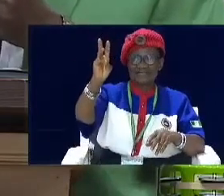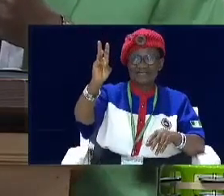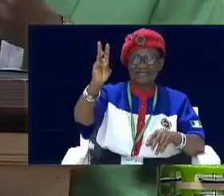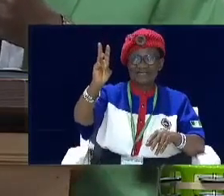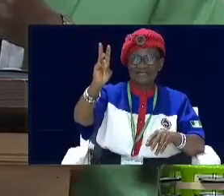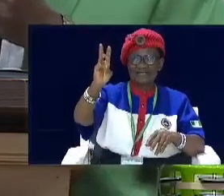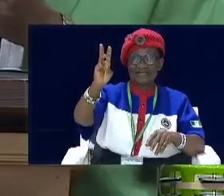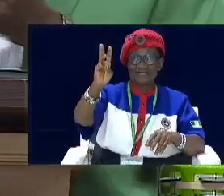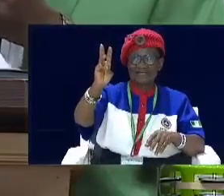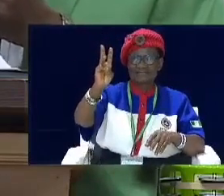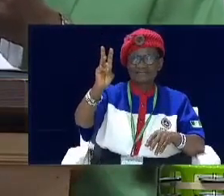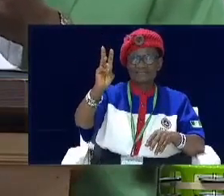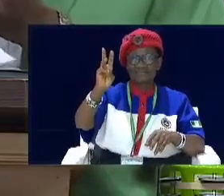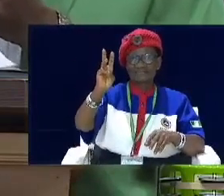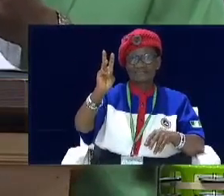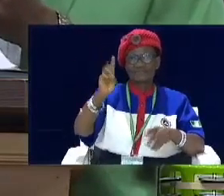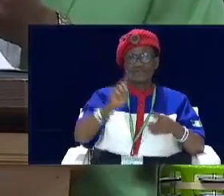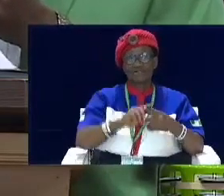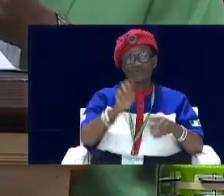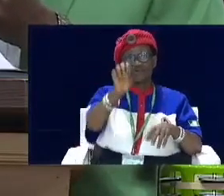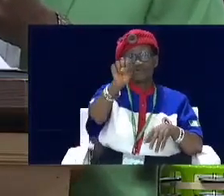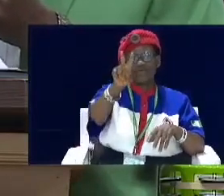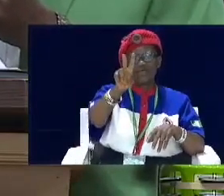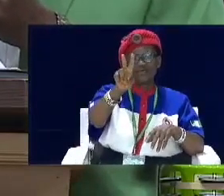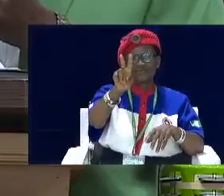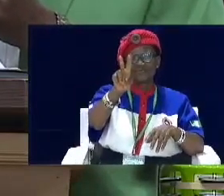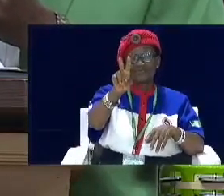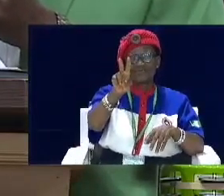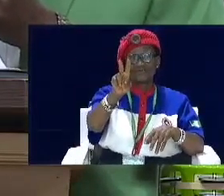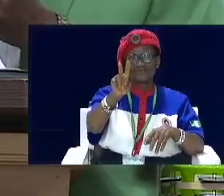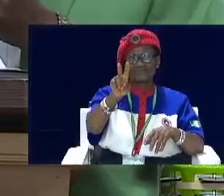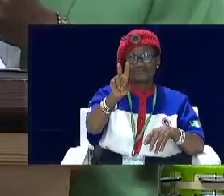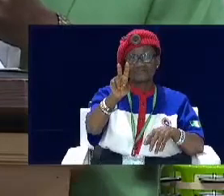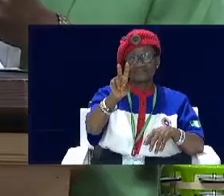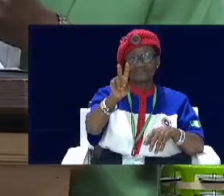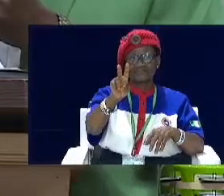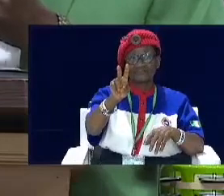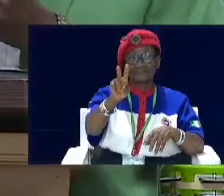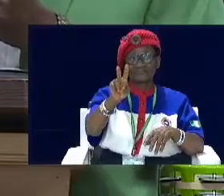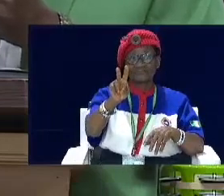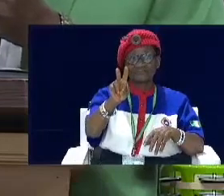ikefa to 12 de ikejila.